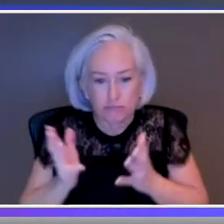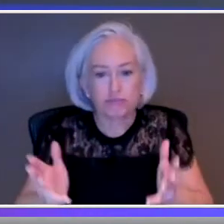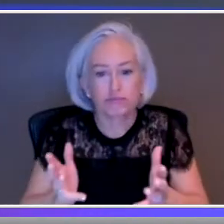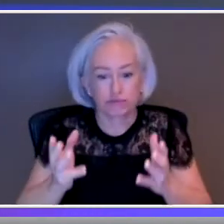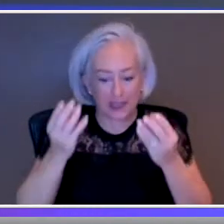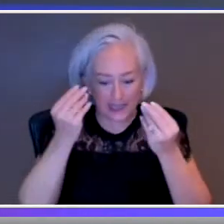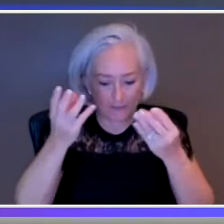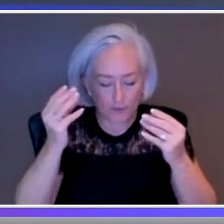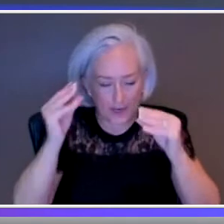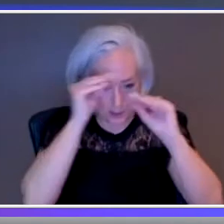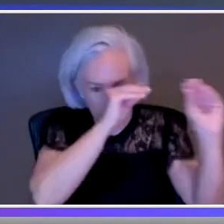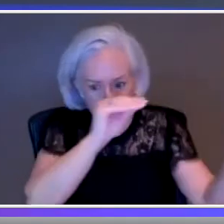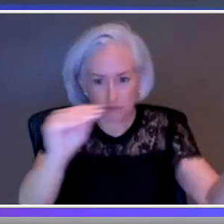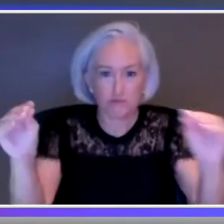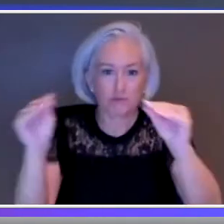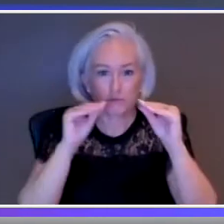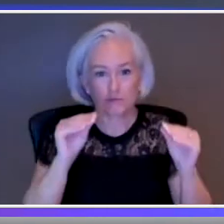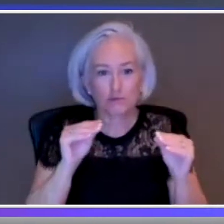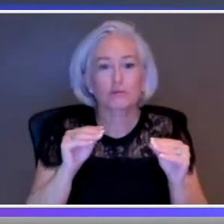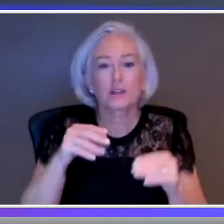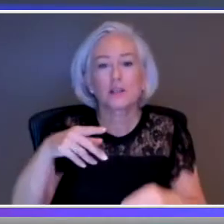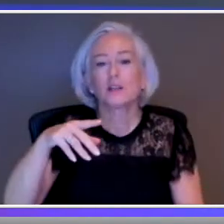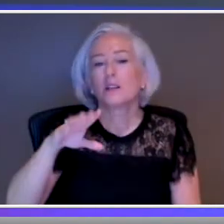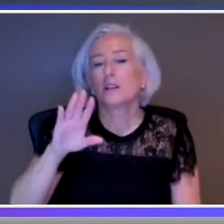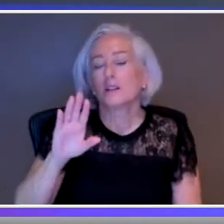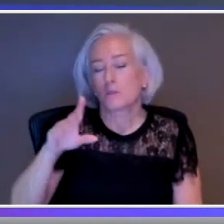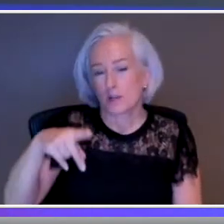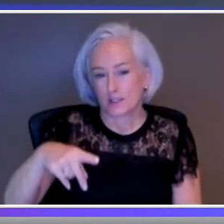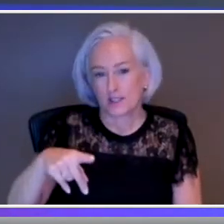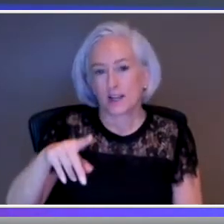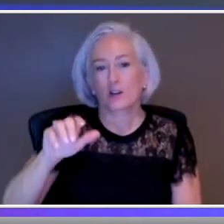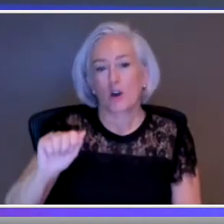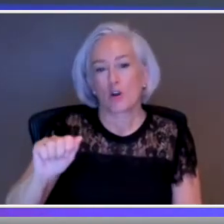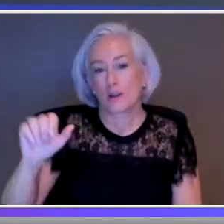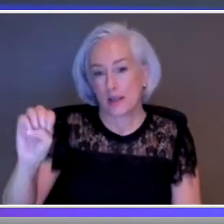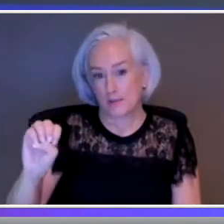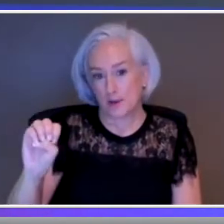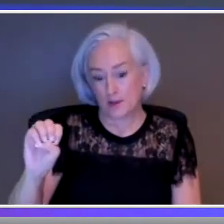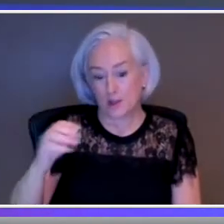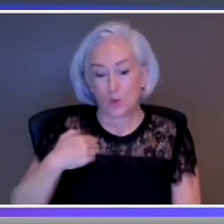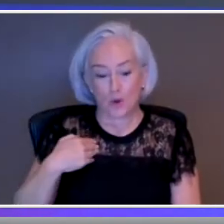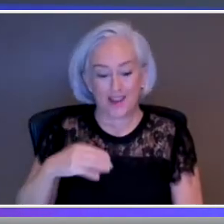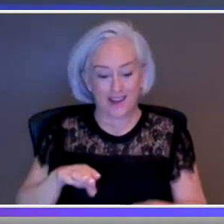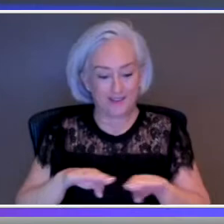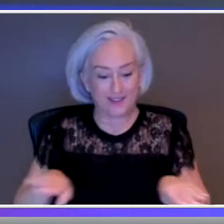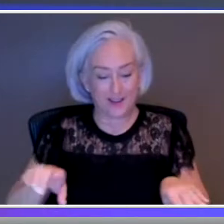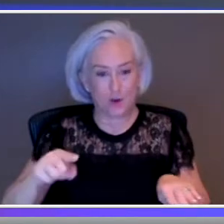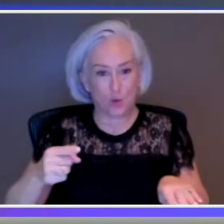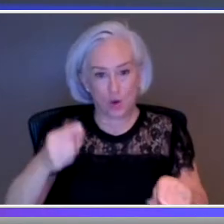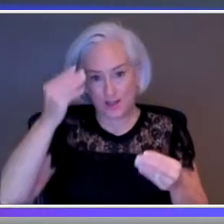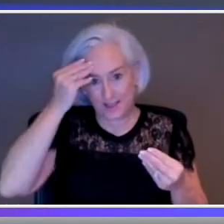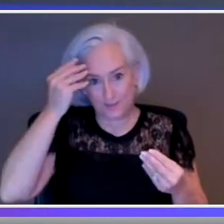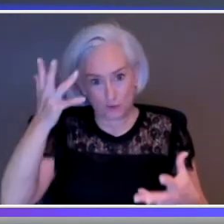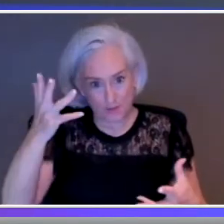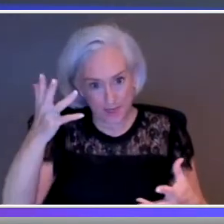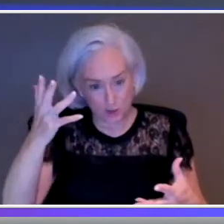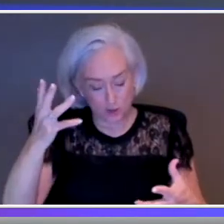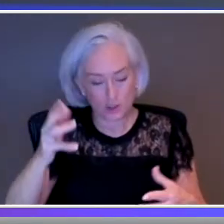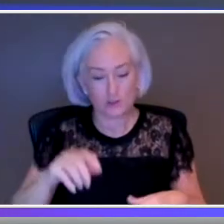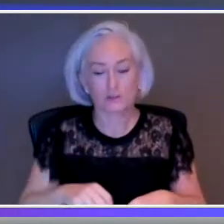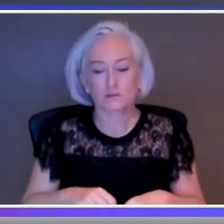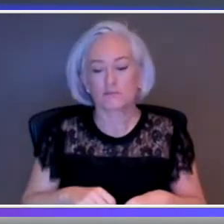support prostatic artery embolization. There is level 1 data, so there's different levels of data that you can have. Level 1